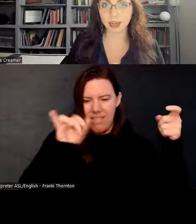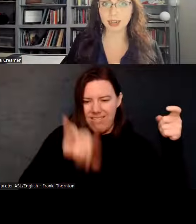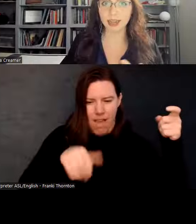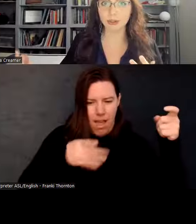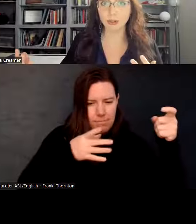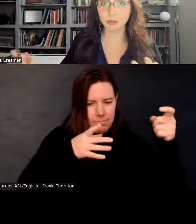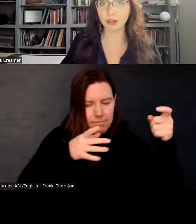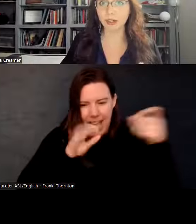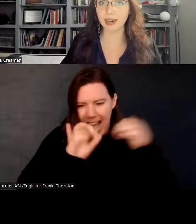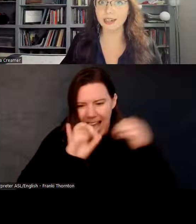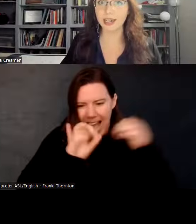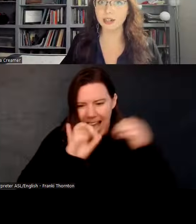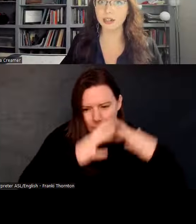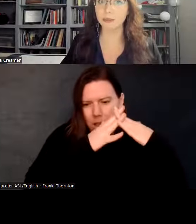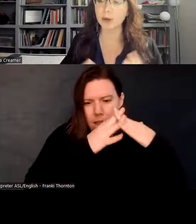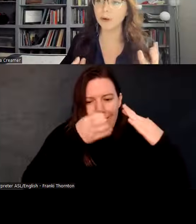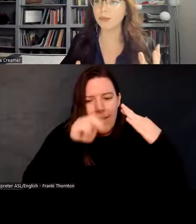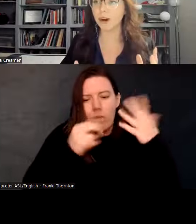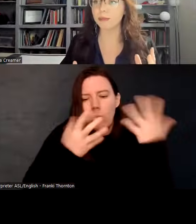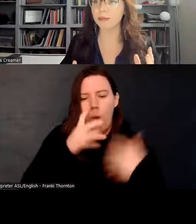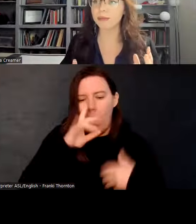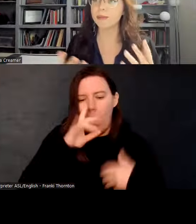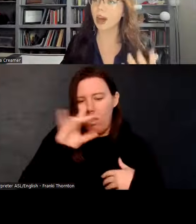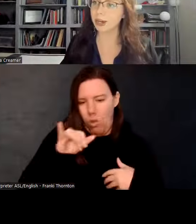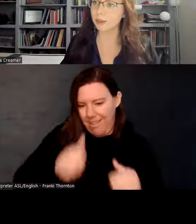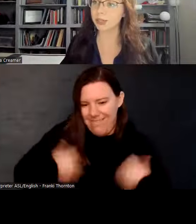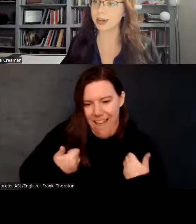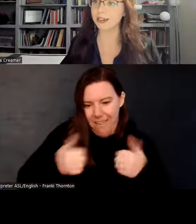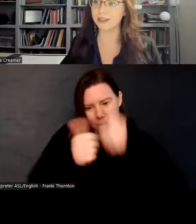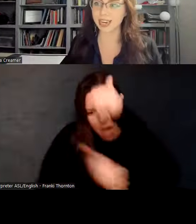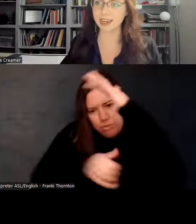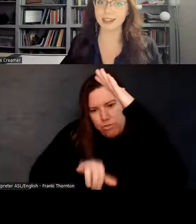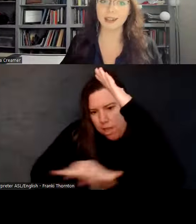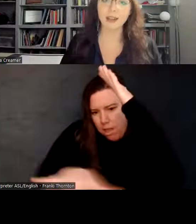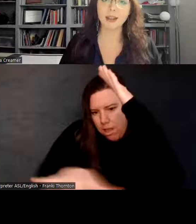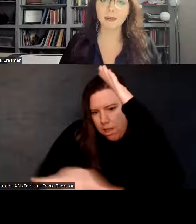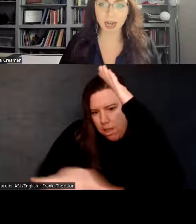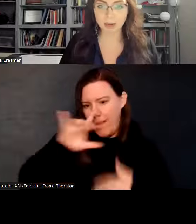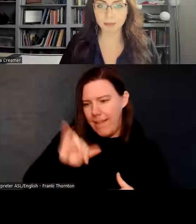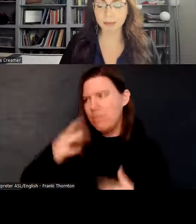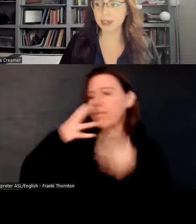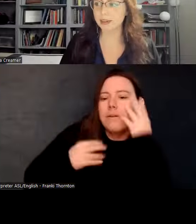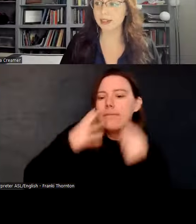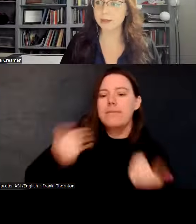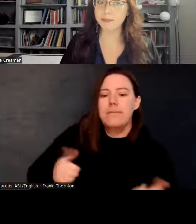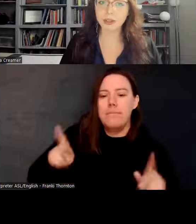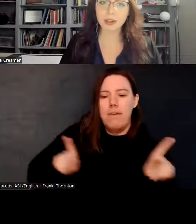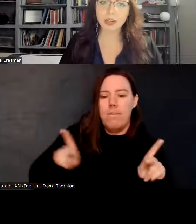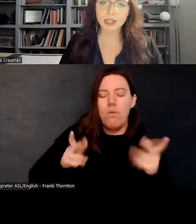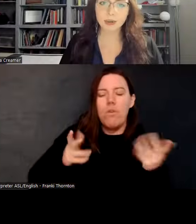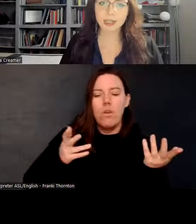being like. And to approach that, I tend to do it both from top-down perspectives and bottom-up